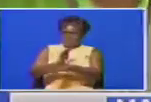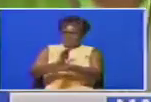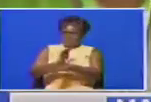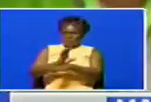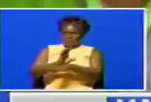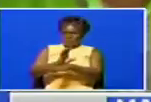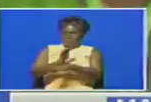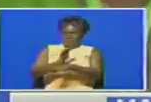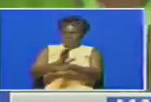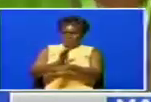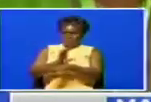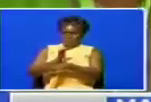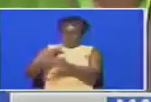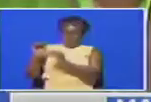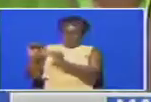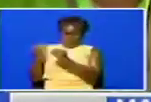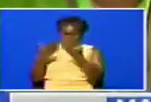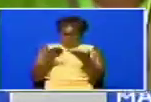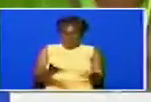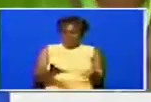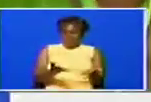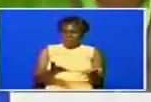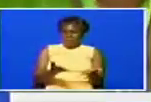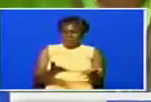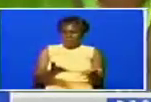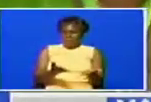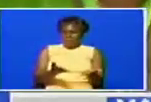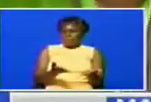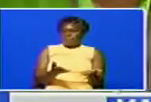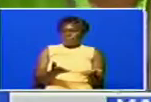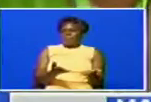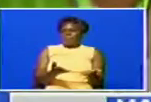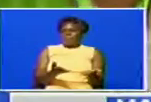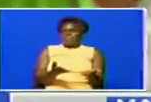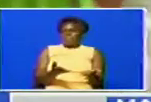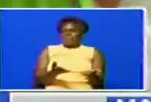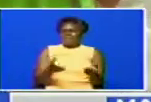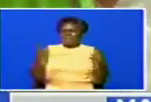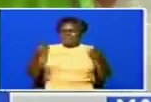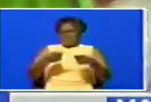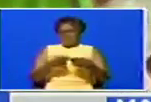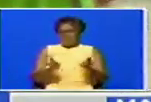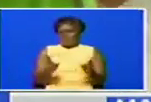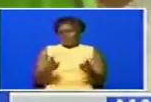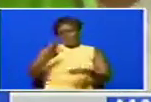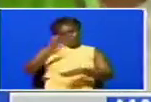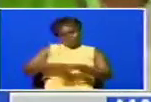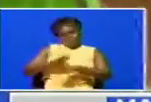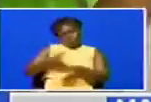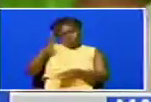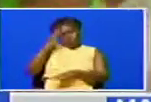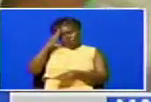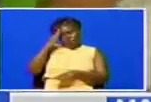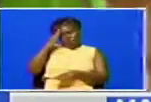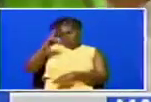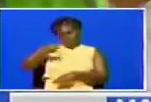hiyo kanisa imenifikisha wapi? Hapa. Sawa. Lakini ni vizuri kujua